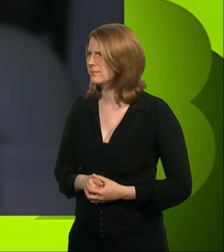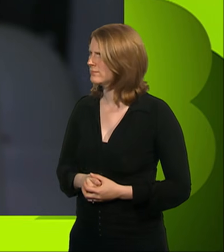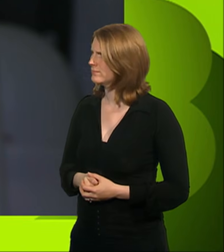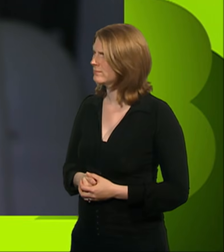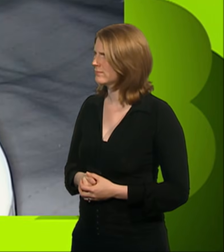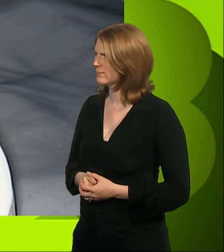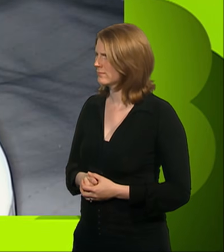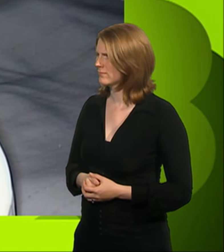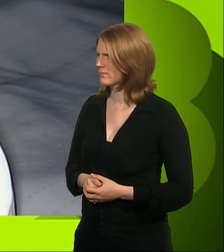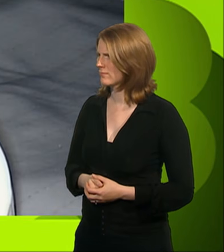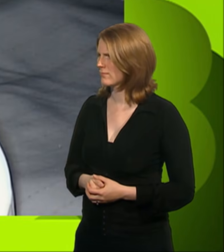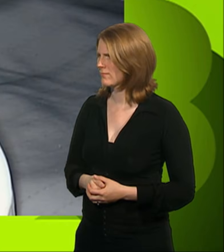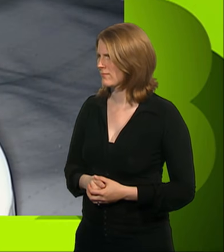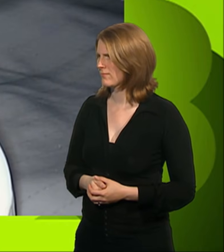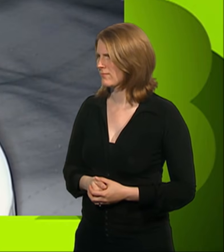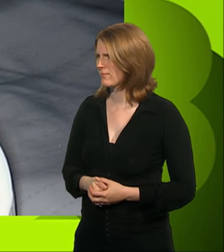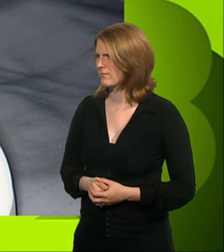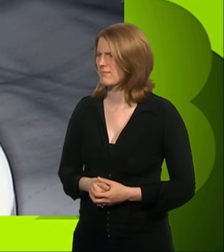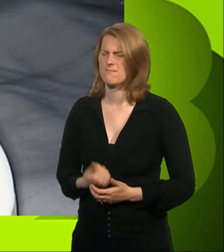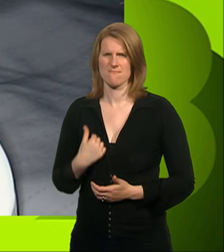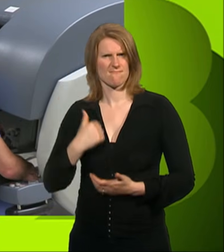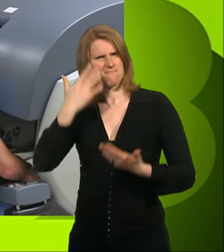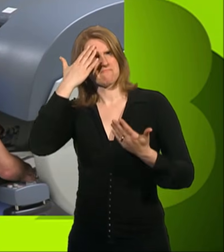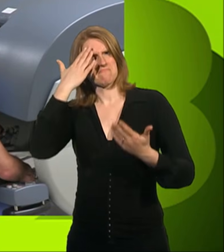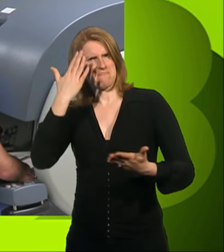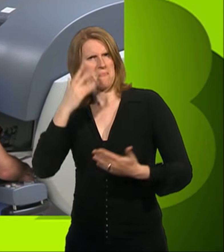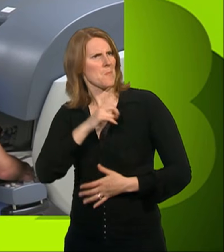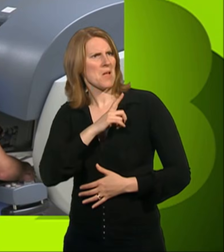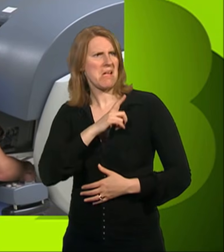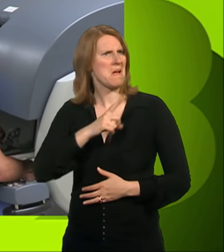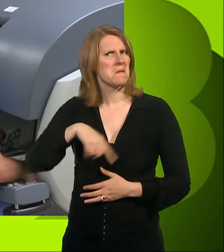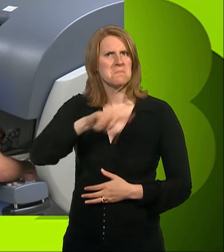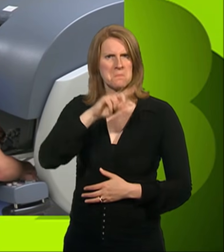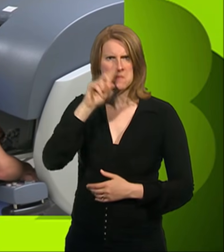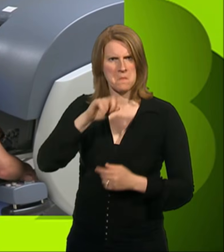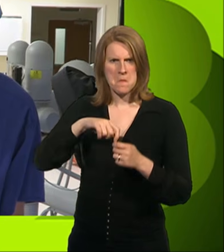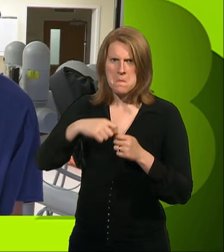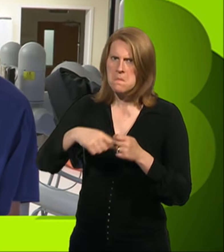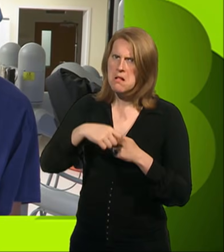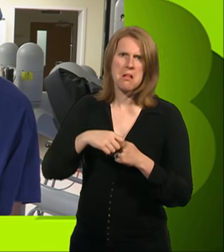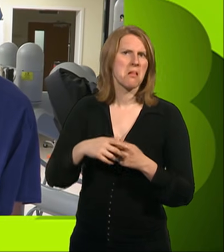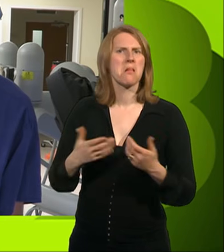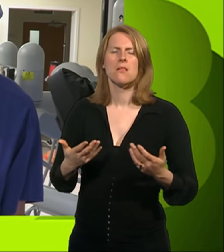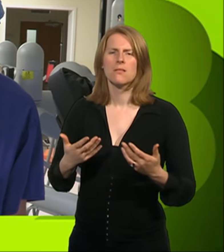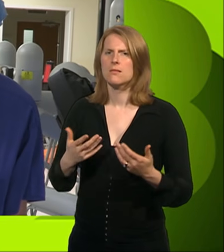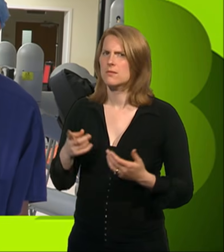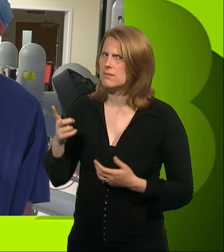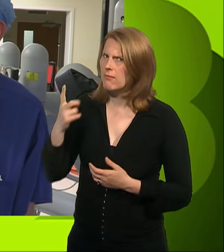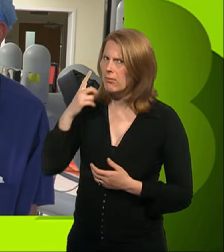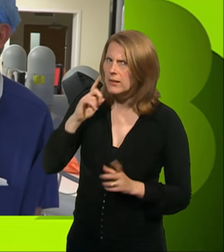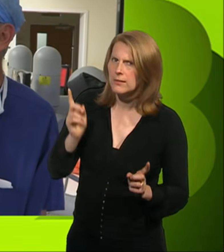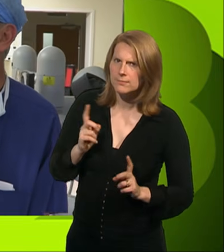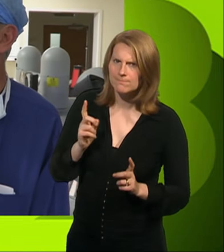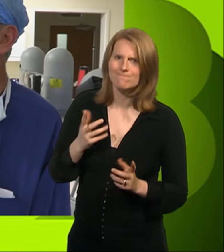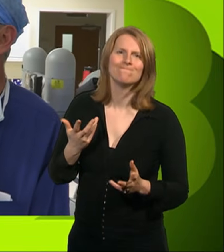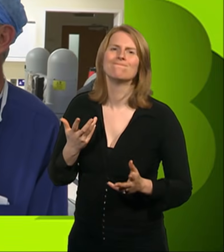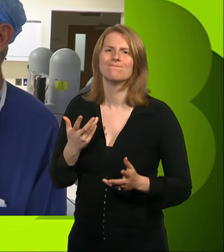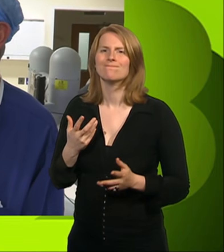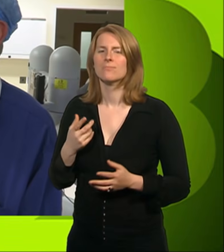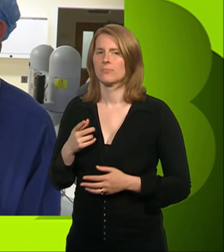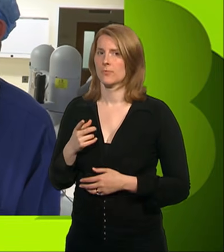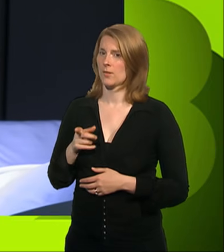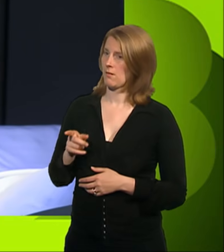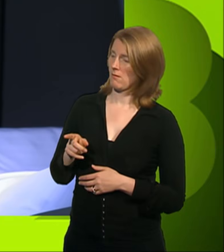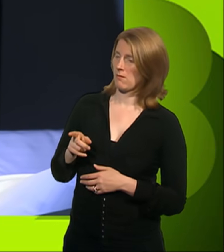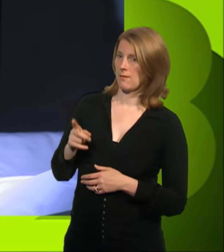I just don't know why everyone doesn't peel grapes like this. What do you think, Dr Xand? Considering that this is his first encounter,